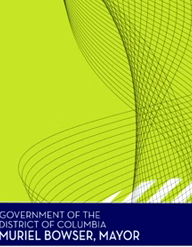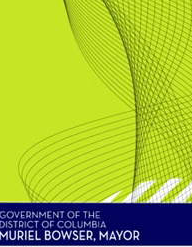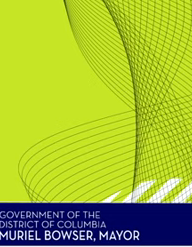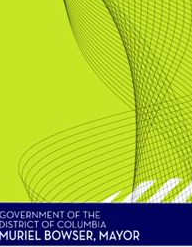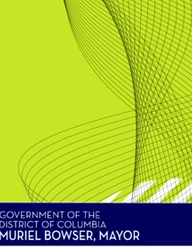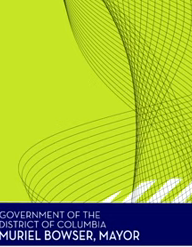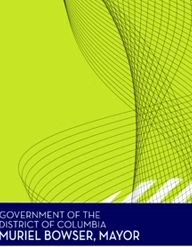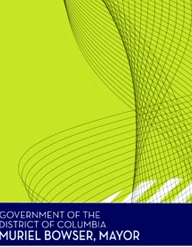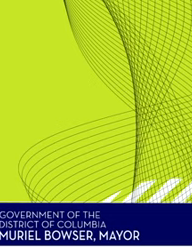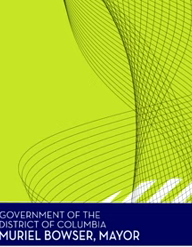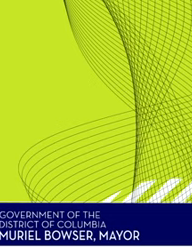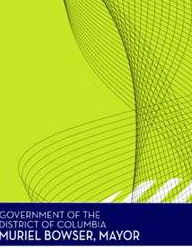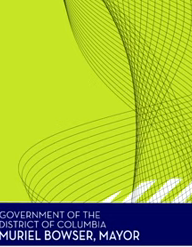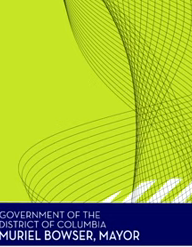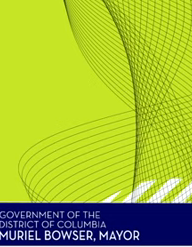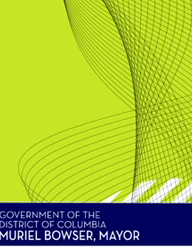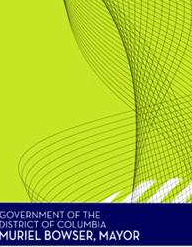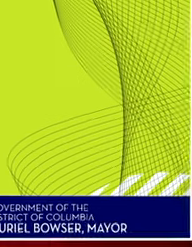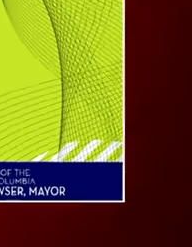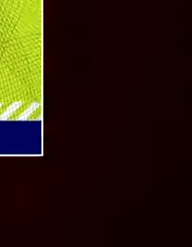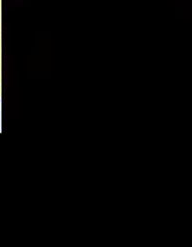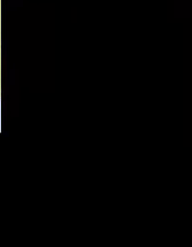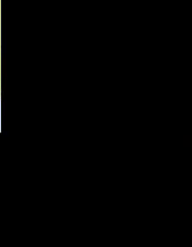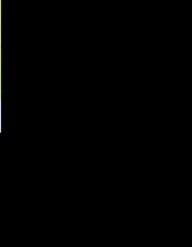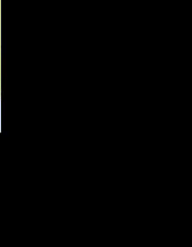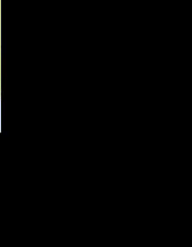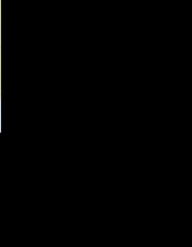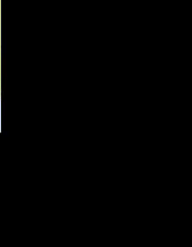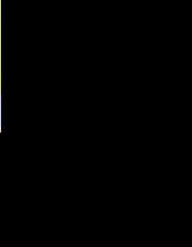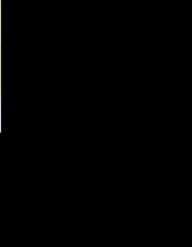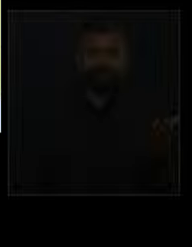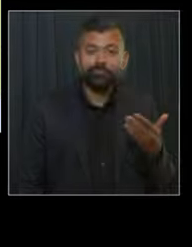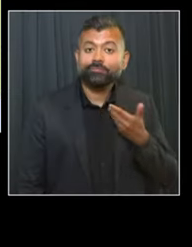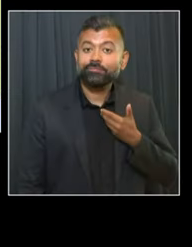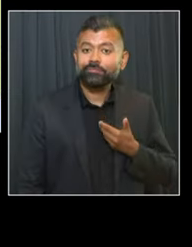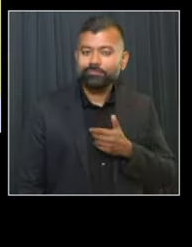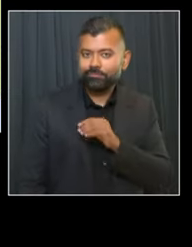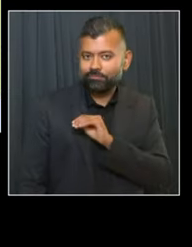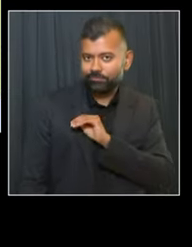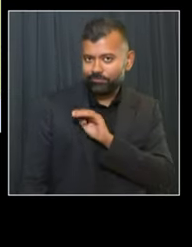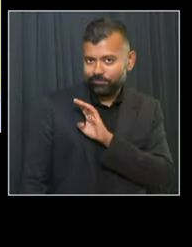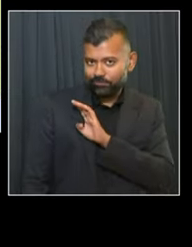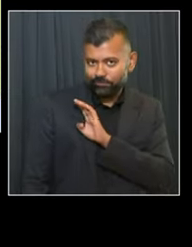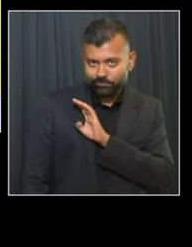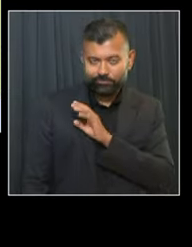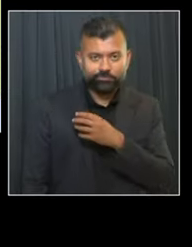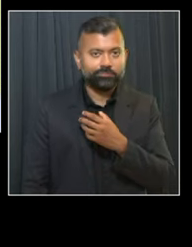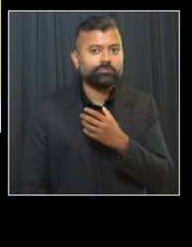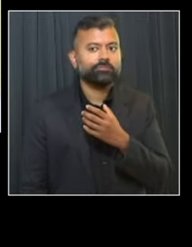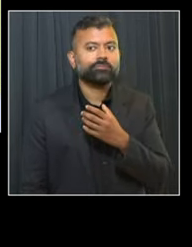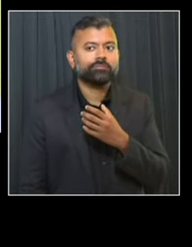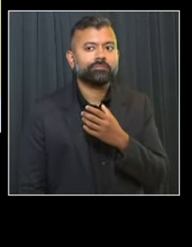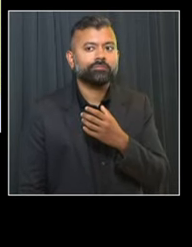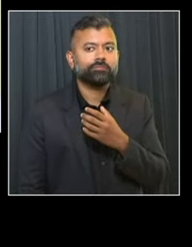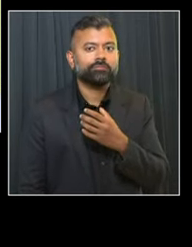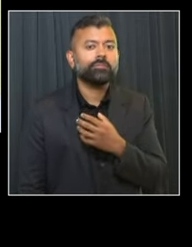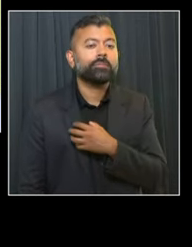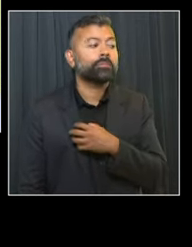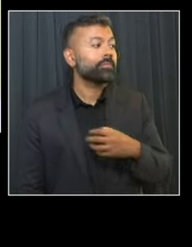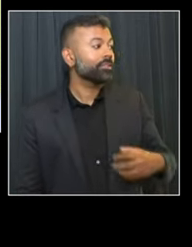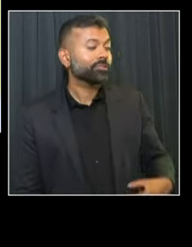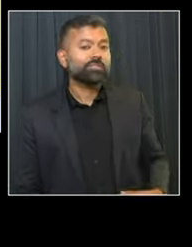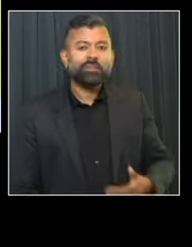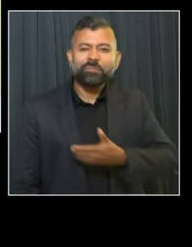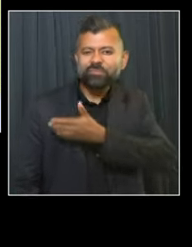Everybody. I'm Muriel Bowser. I am the mayor of the best city in the world.